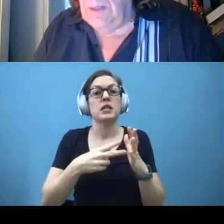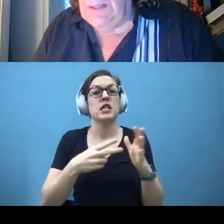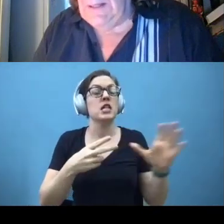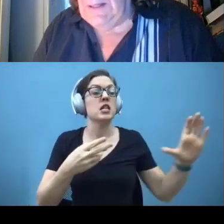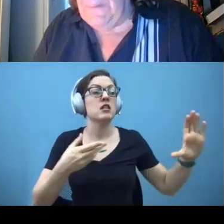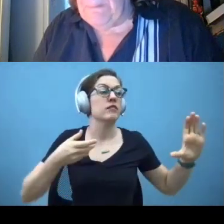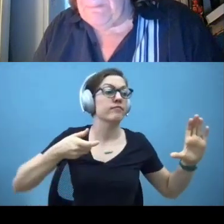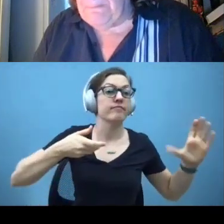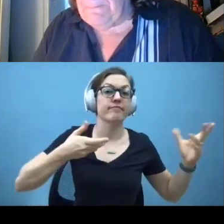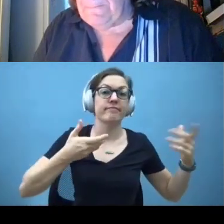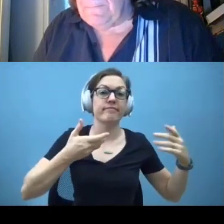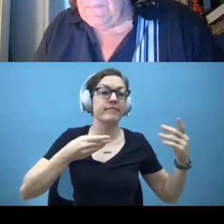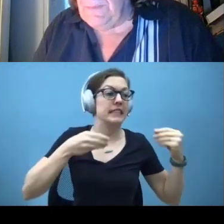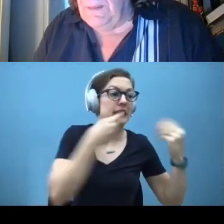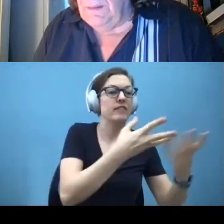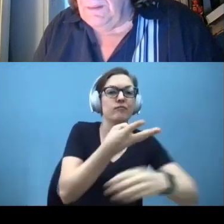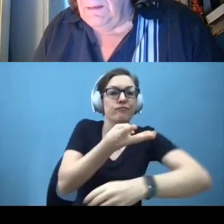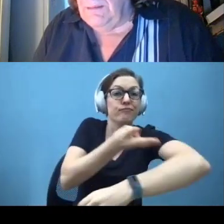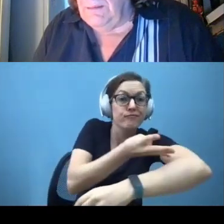to